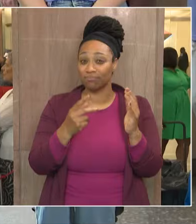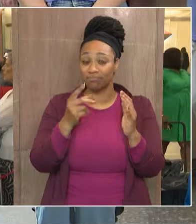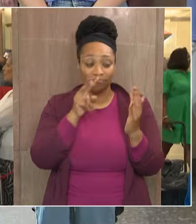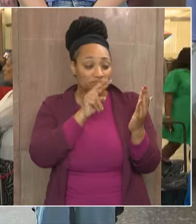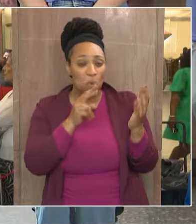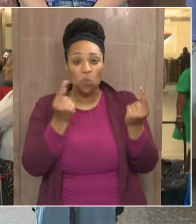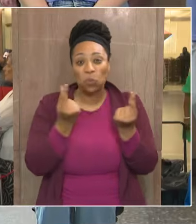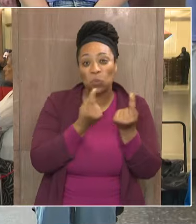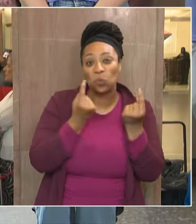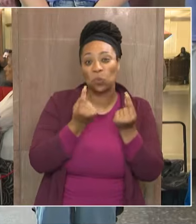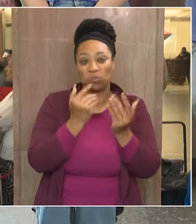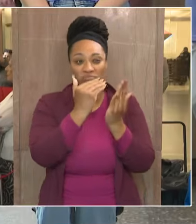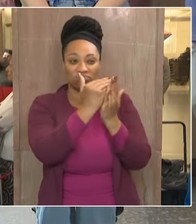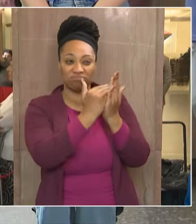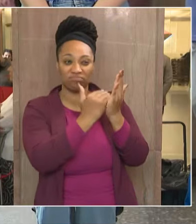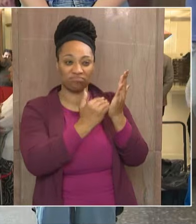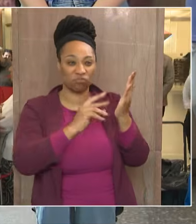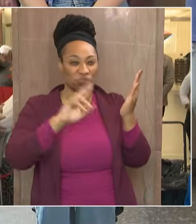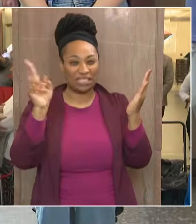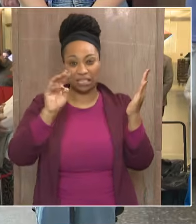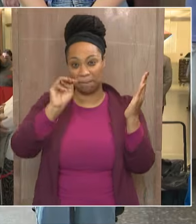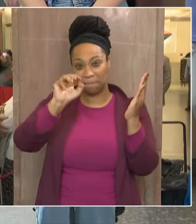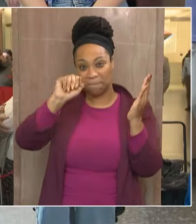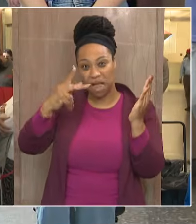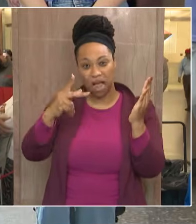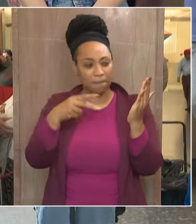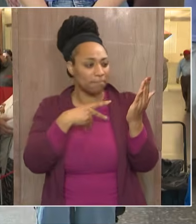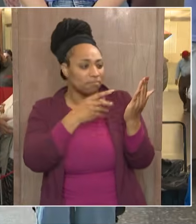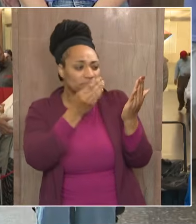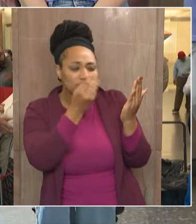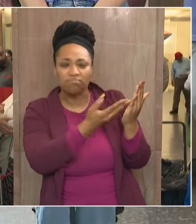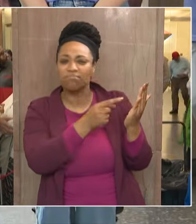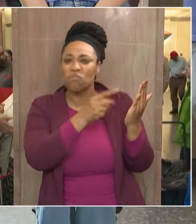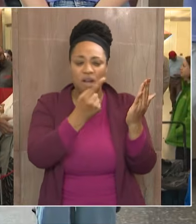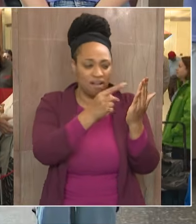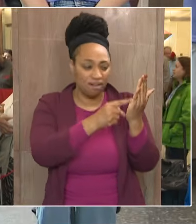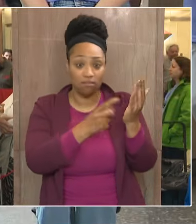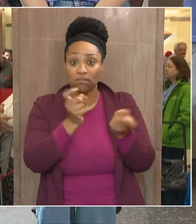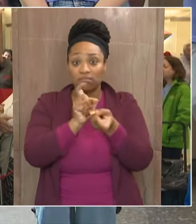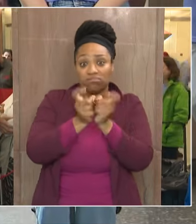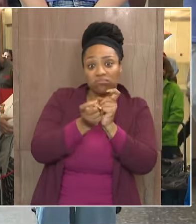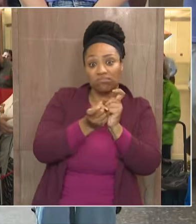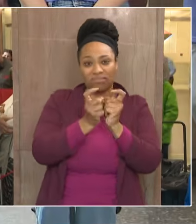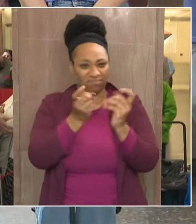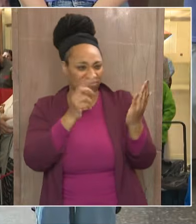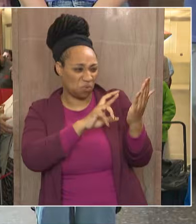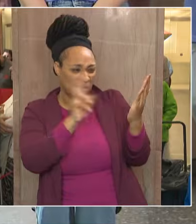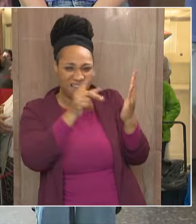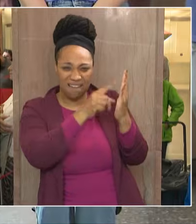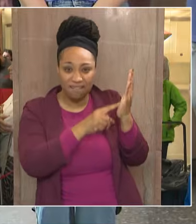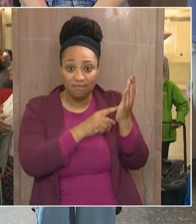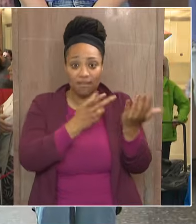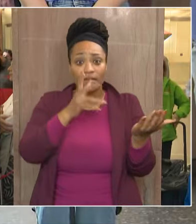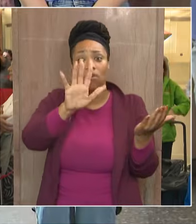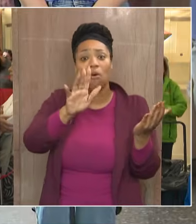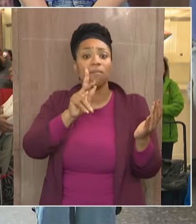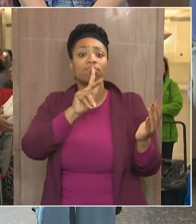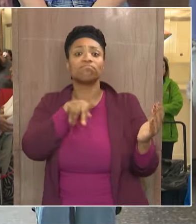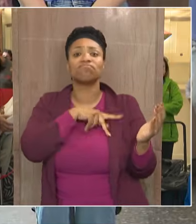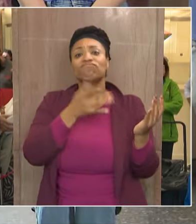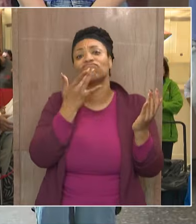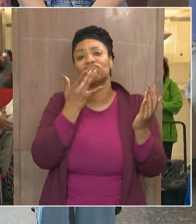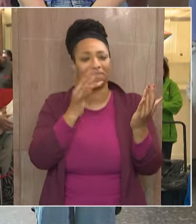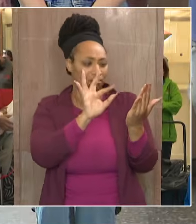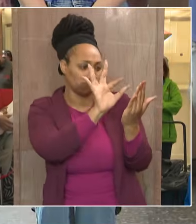interactive maps, real-time updates, and personalized itineraries, the app makes it easier than ever